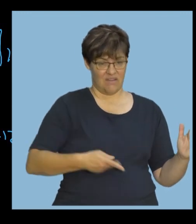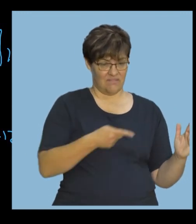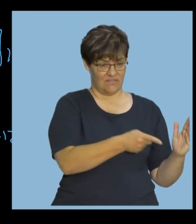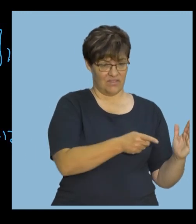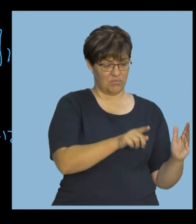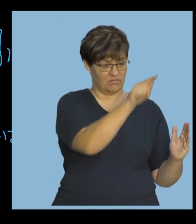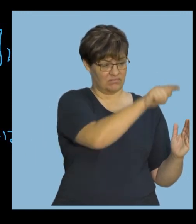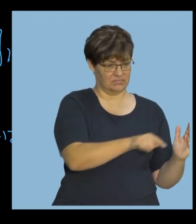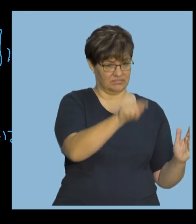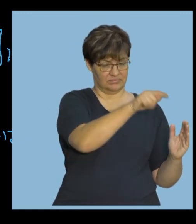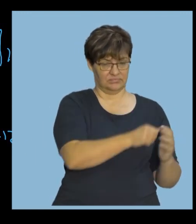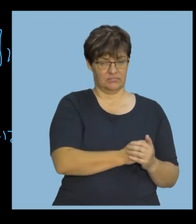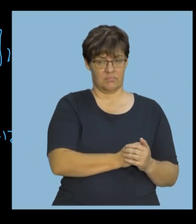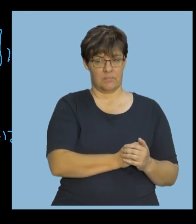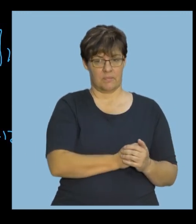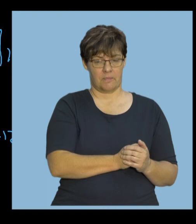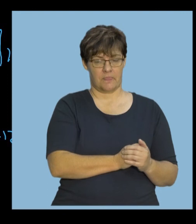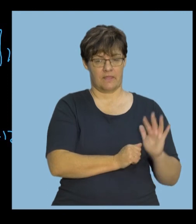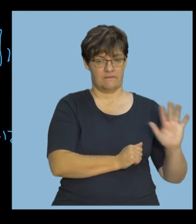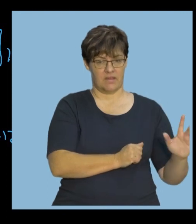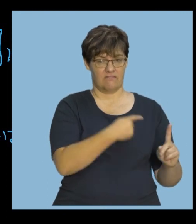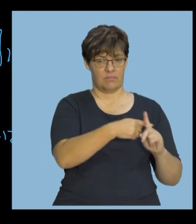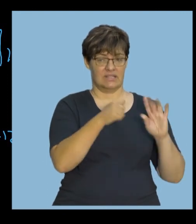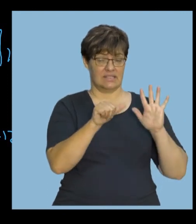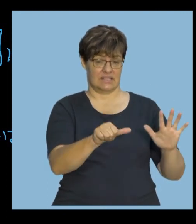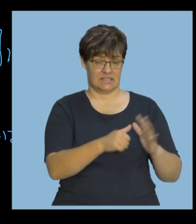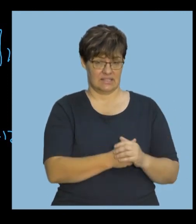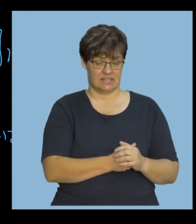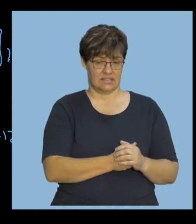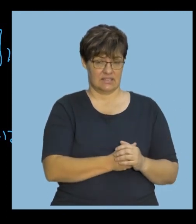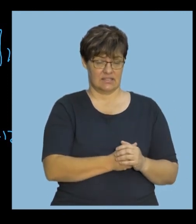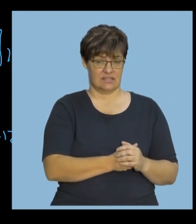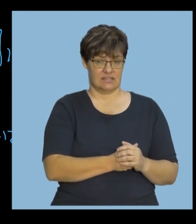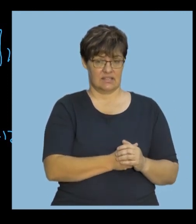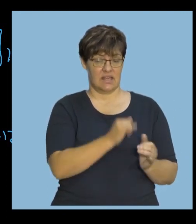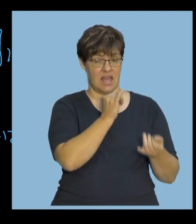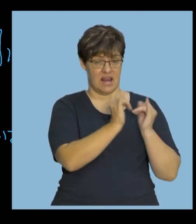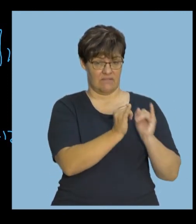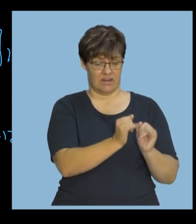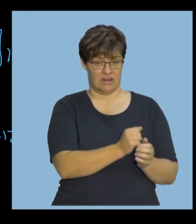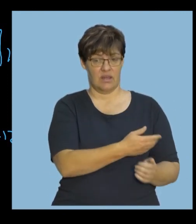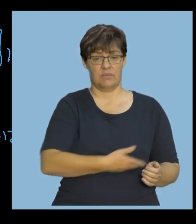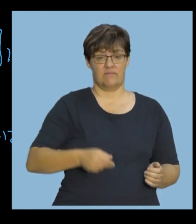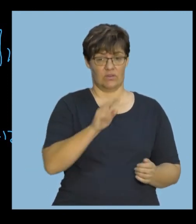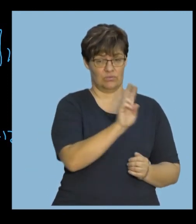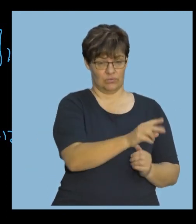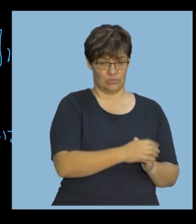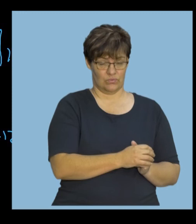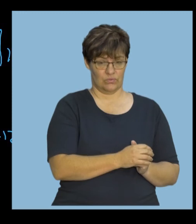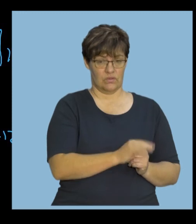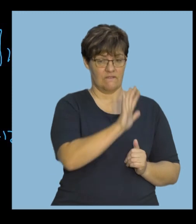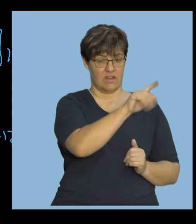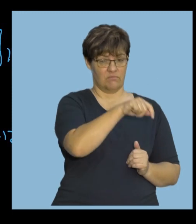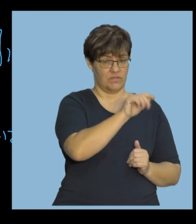the half of the data, which is there, which is 5 plus 6, 5 plus 6, which